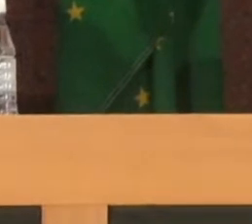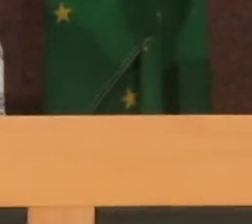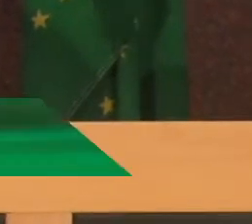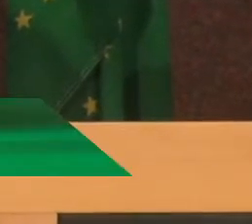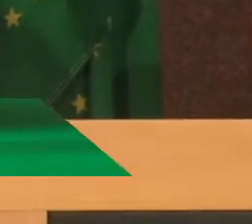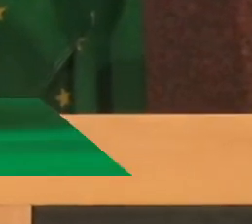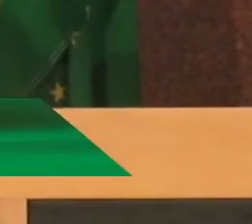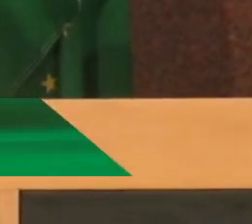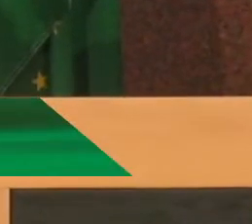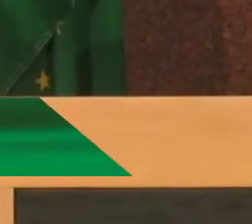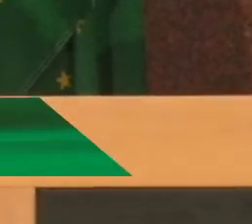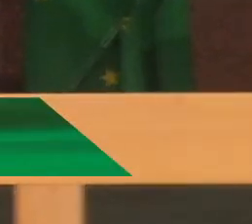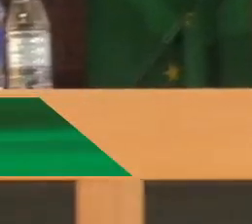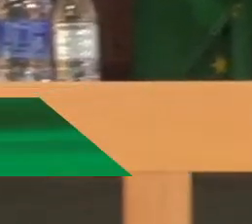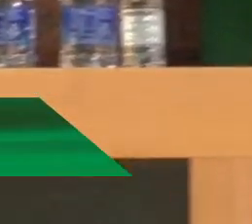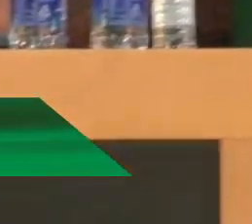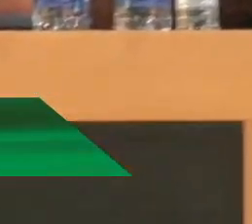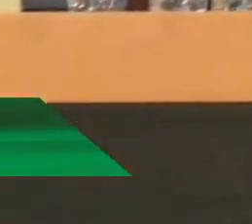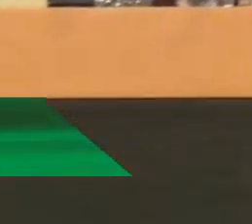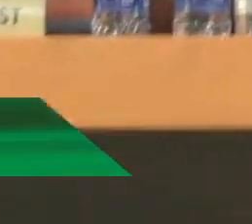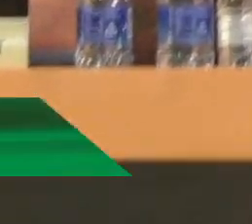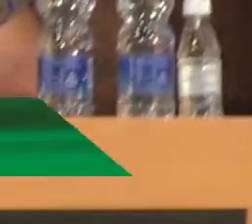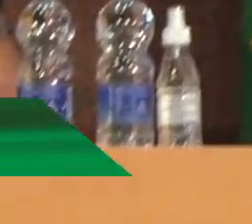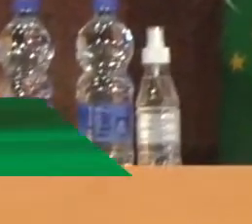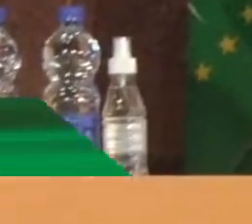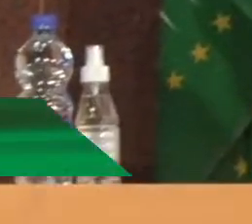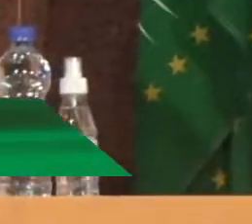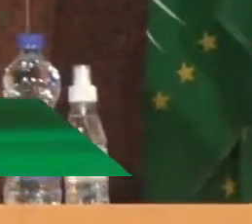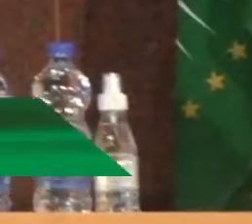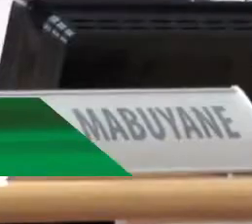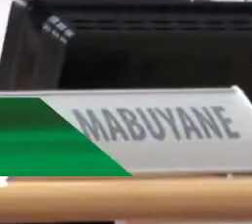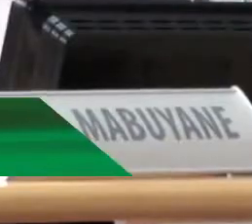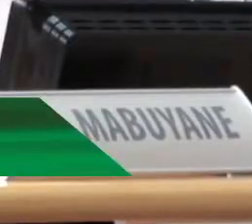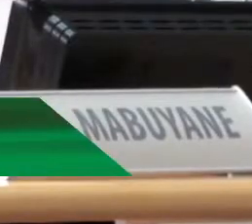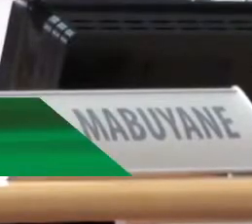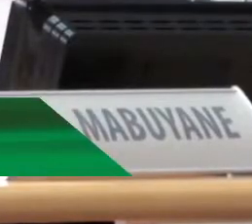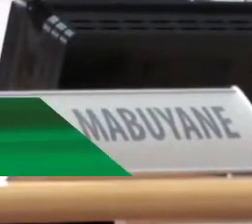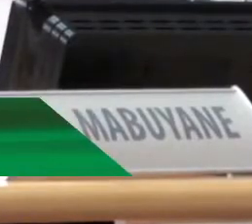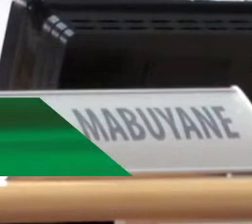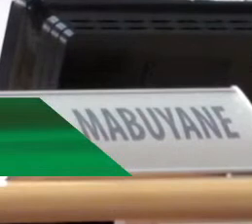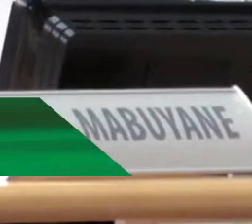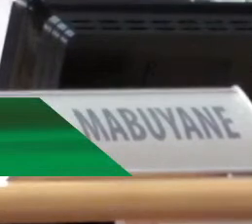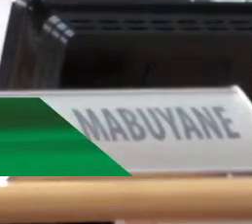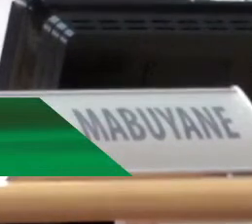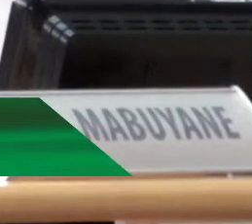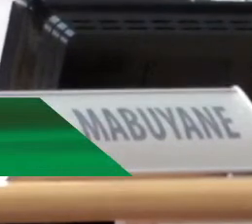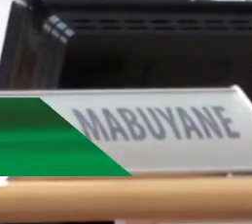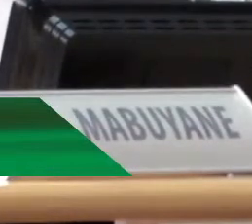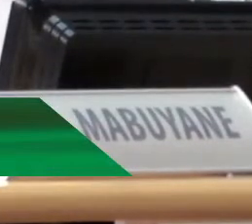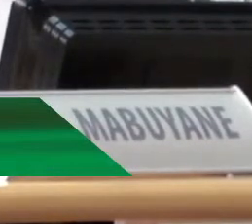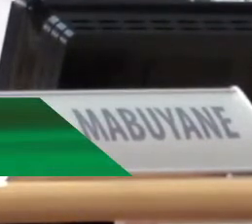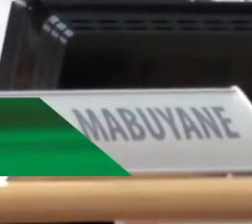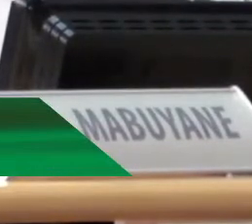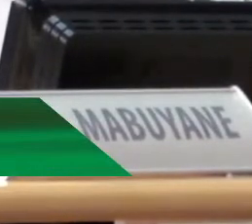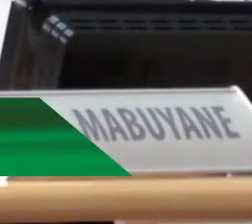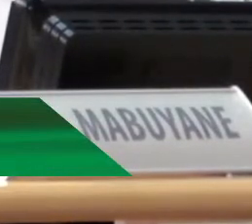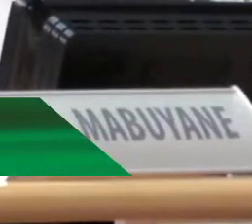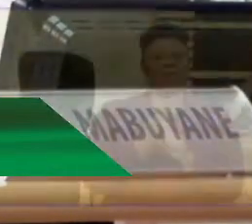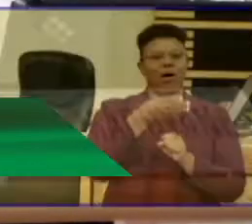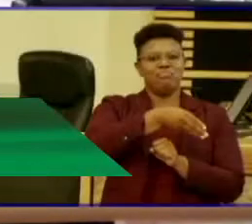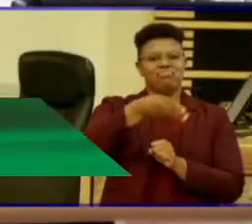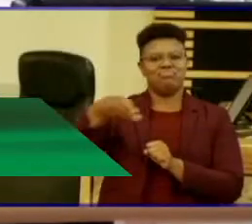the traditional leadership, the judiciary, all stakeholders that usually makes up our guest list.